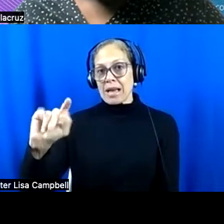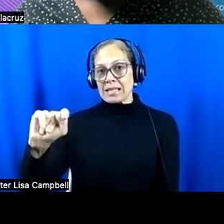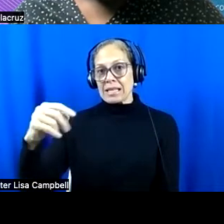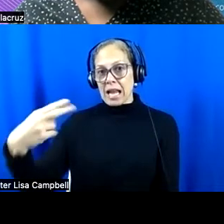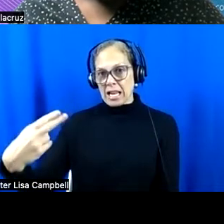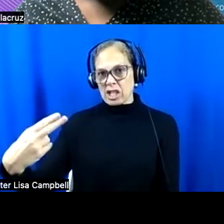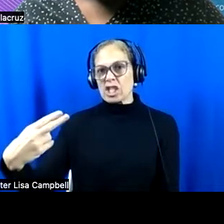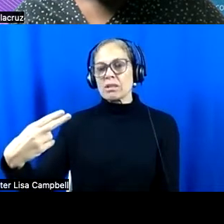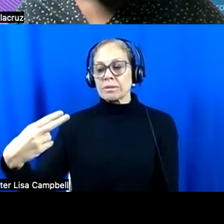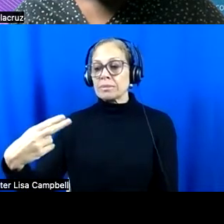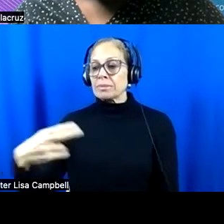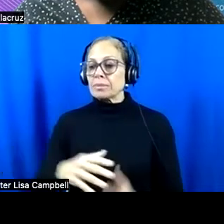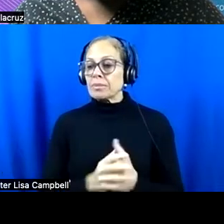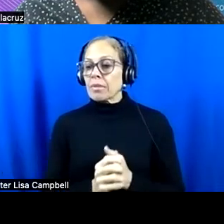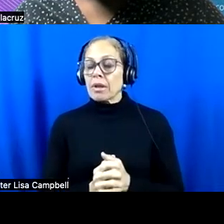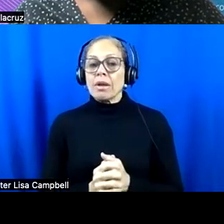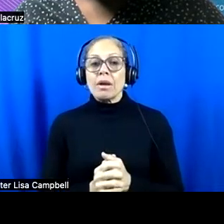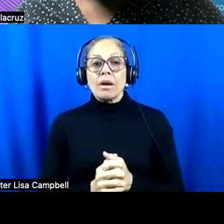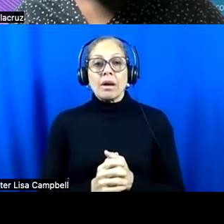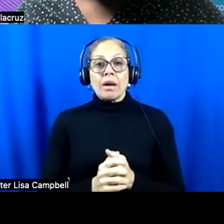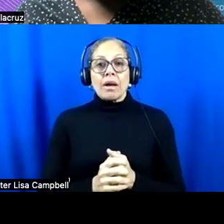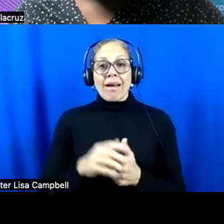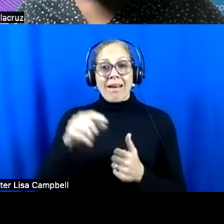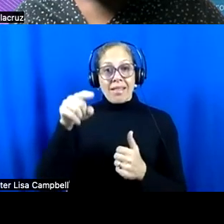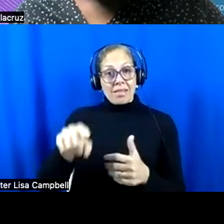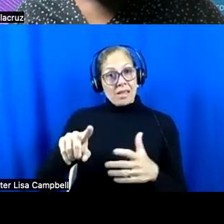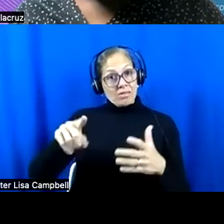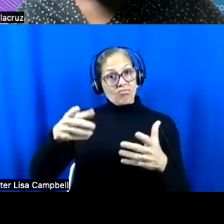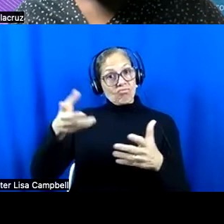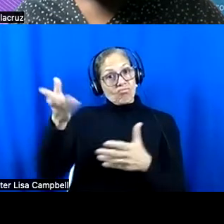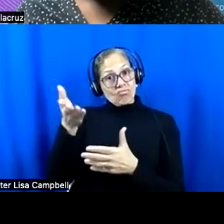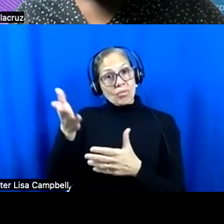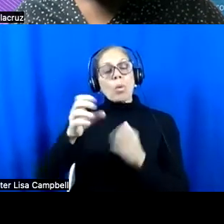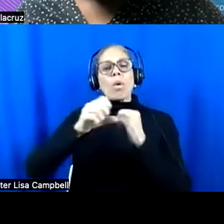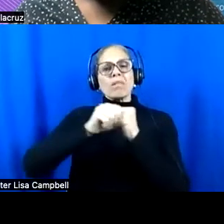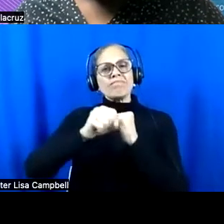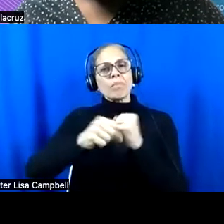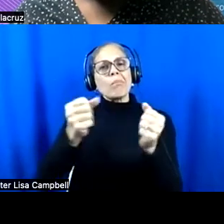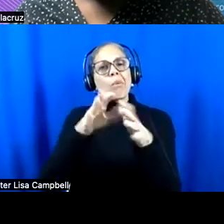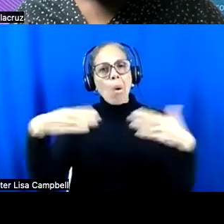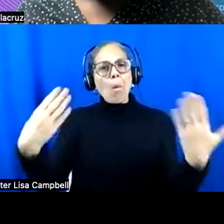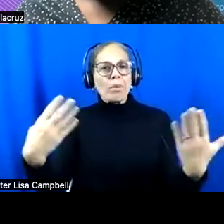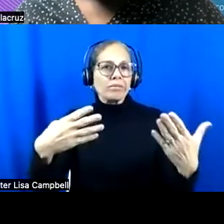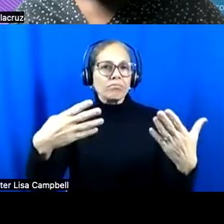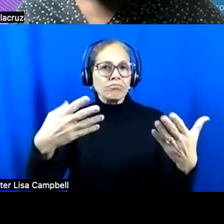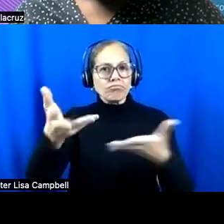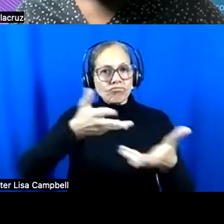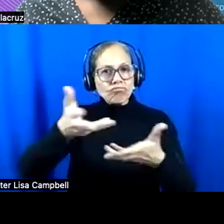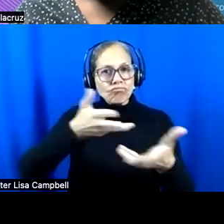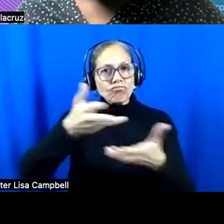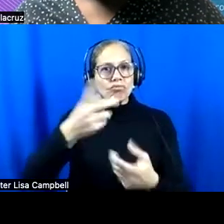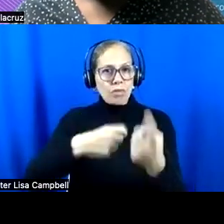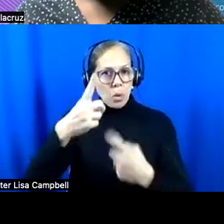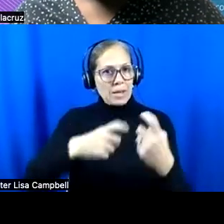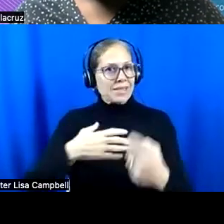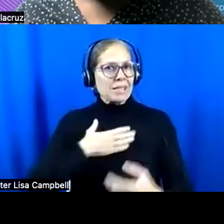J-O-A-N-N-E-N-S-M-I-T-H. After this initial conversation, we will expand the conversation by opening the floor for audience questions. So